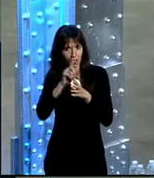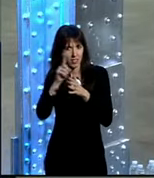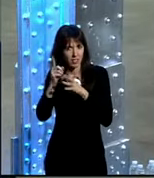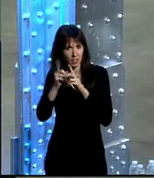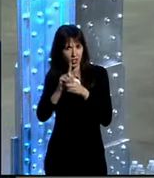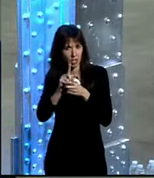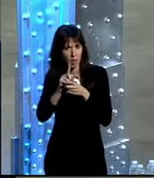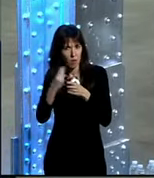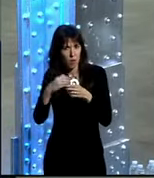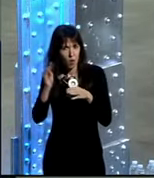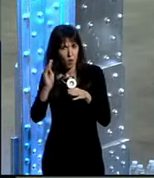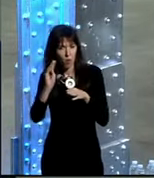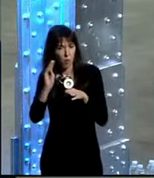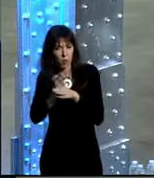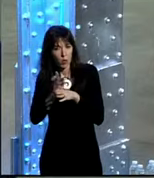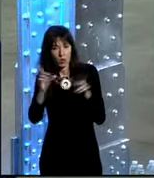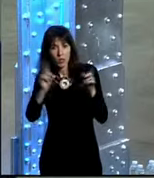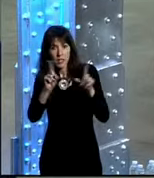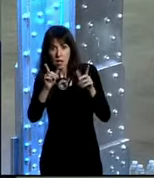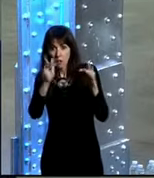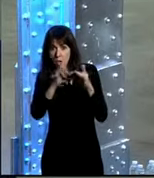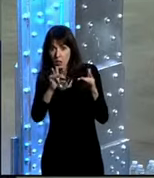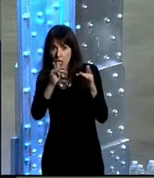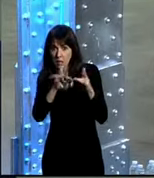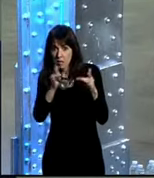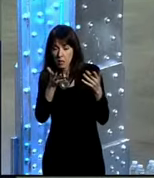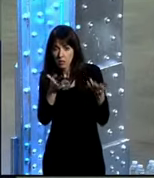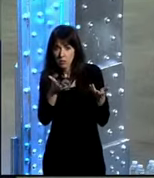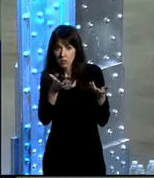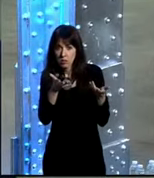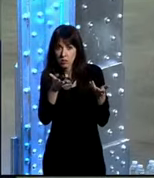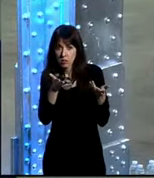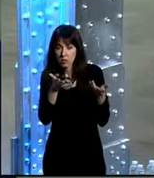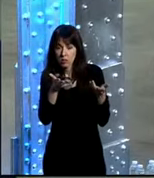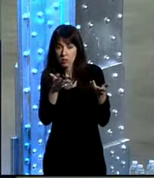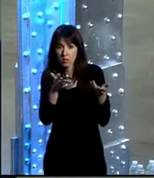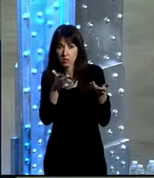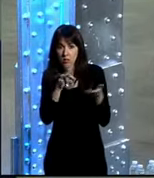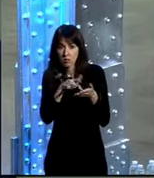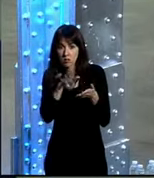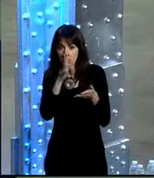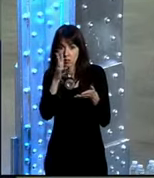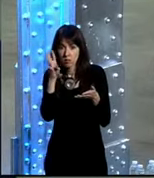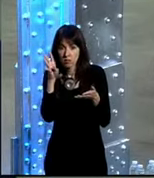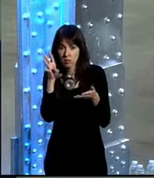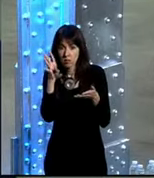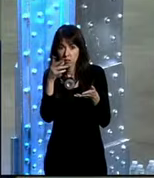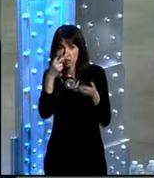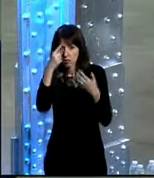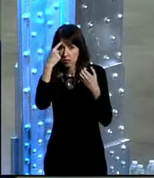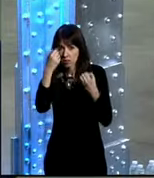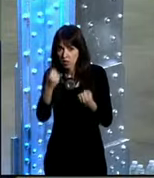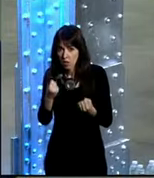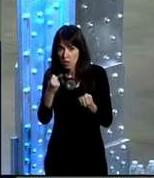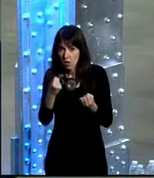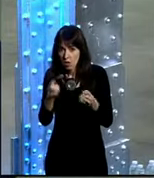producers. 4 years ago, they were user-generated content experts. 2 years ago, I think they